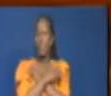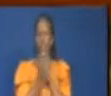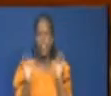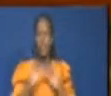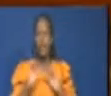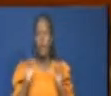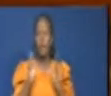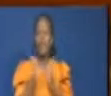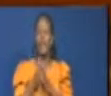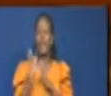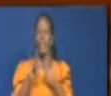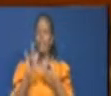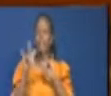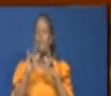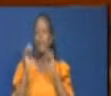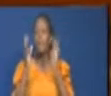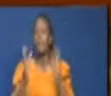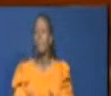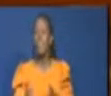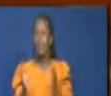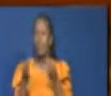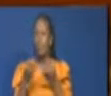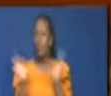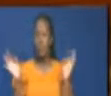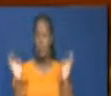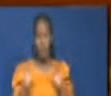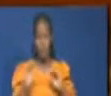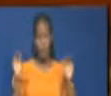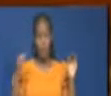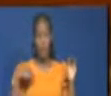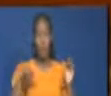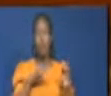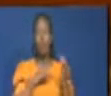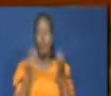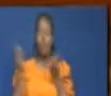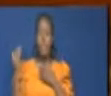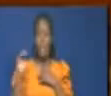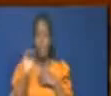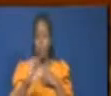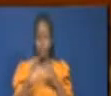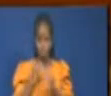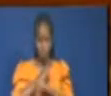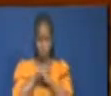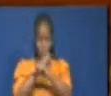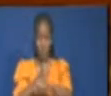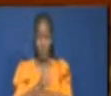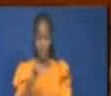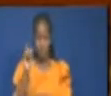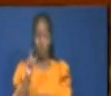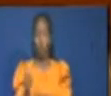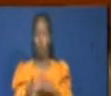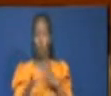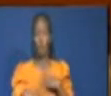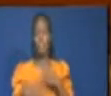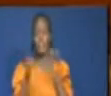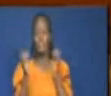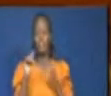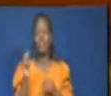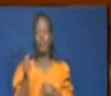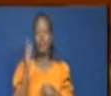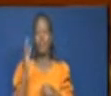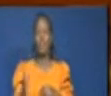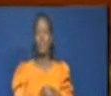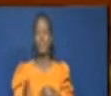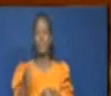foreigners for free. We expect you to protect local interests of Kenyans. We expect you to